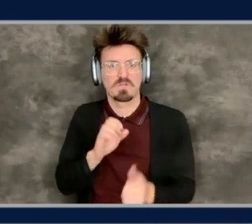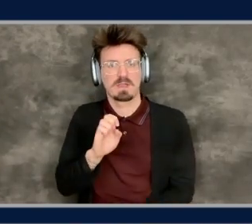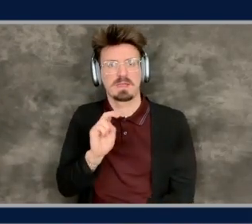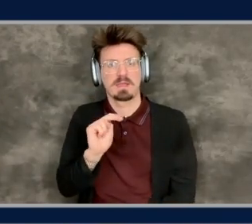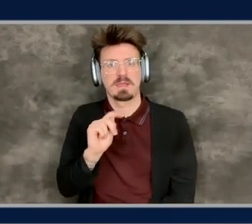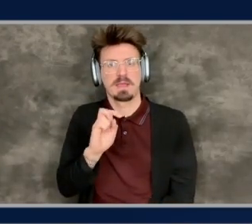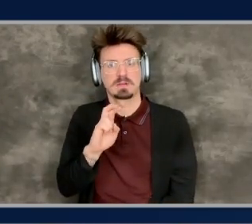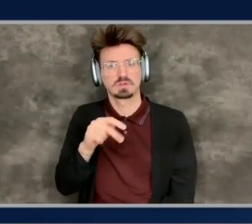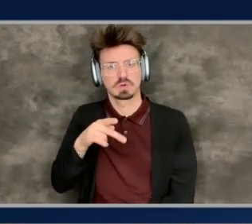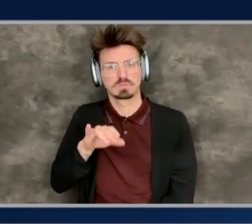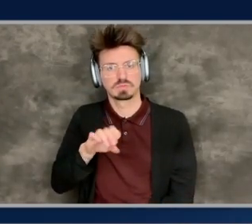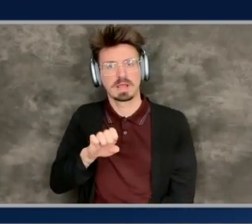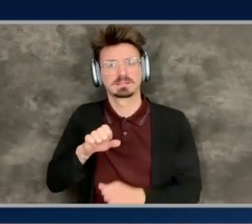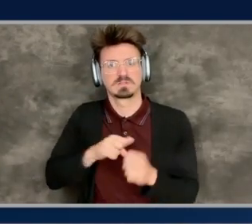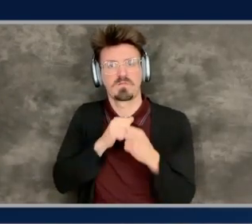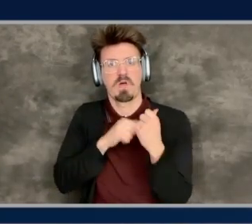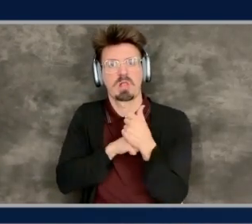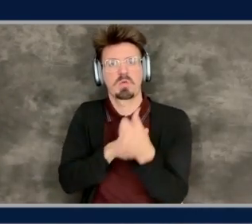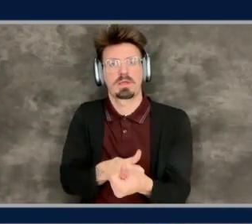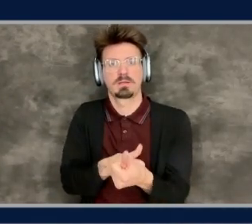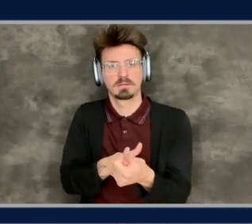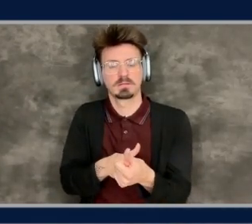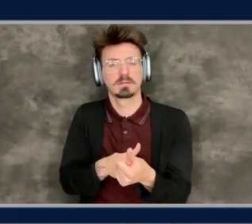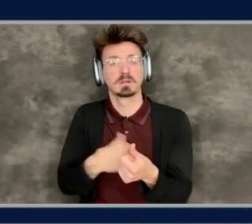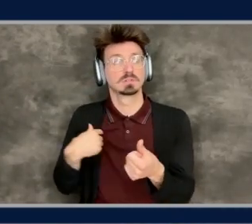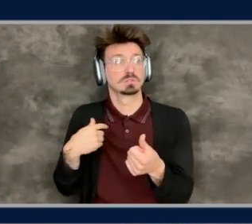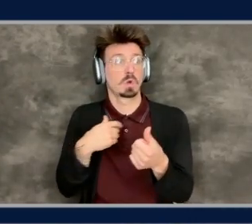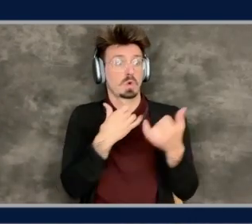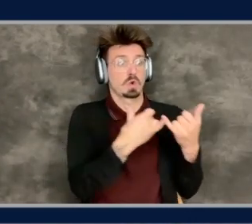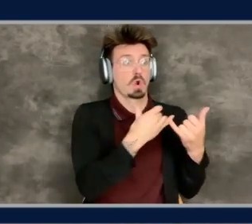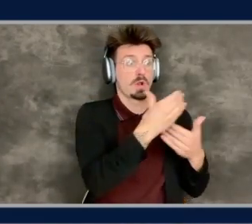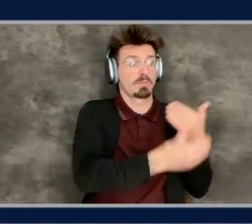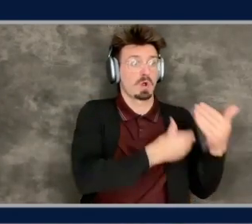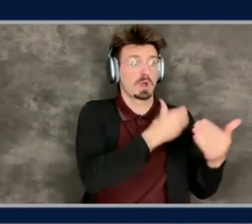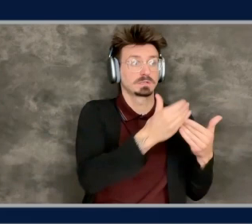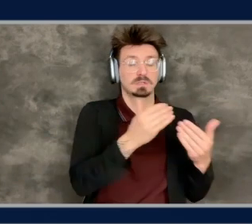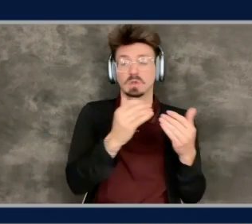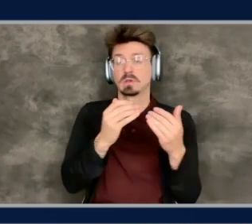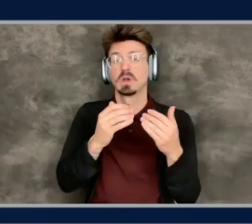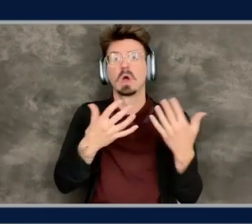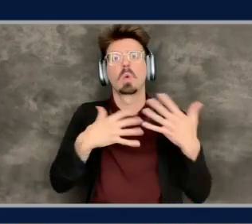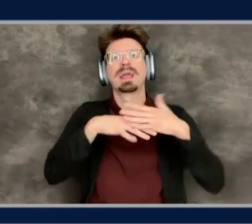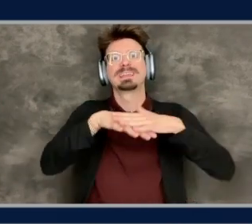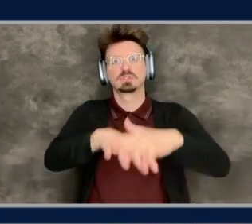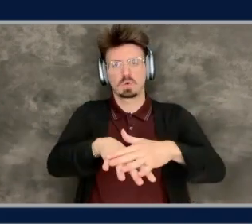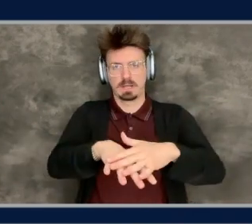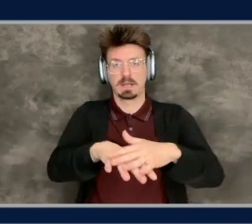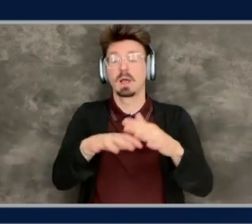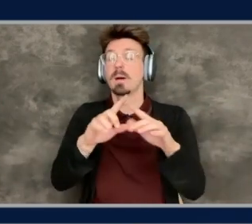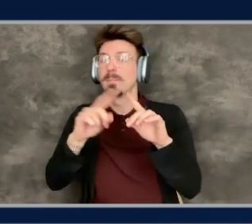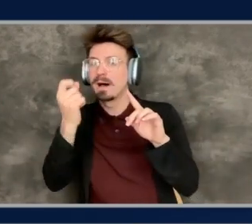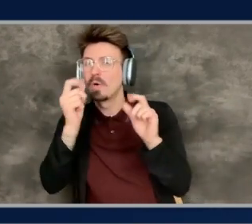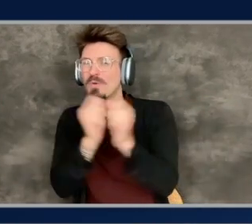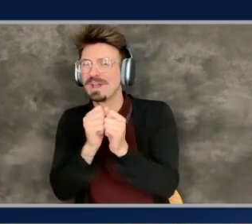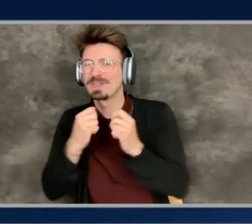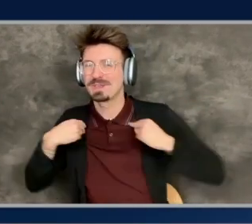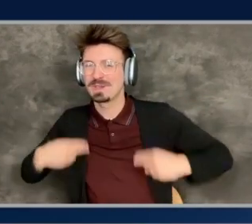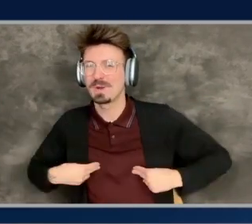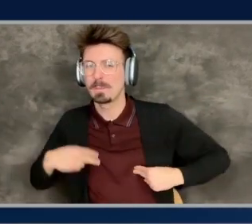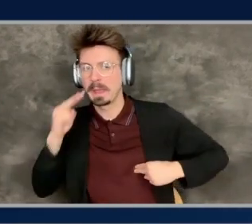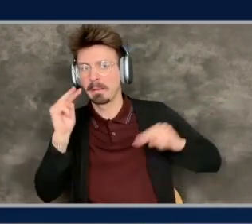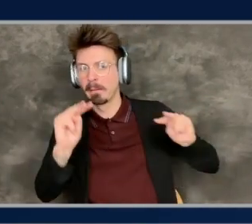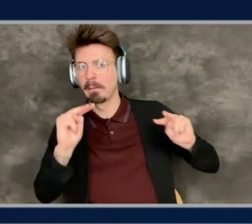integrating seamless with the, you know, with their current process, with the human supervision every step of the way. I really like the way that